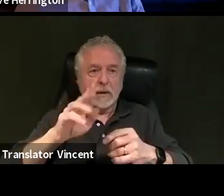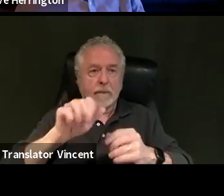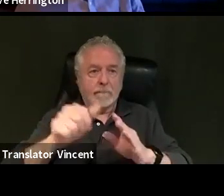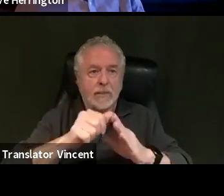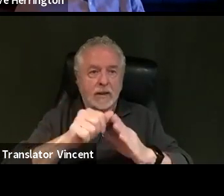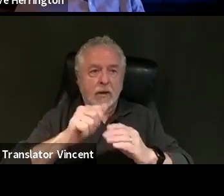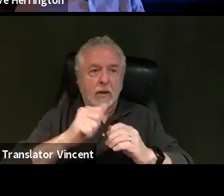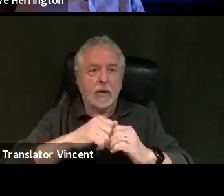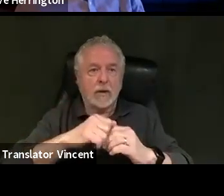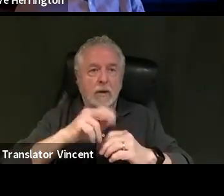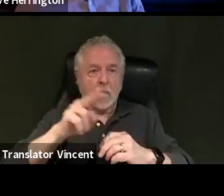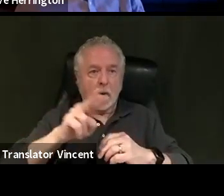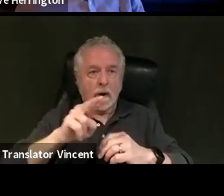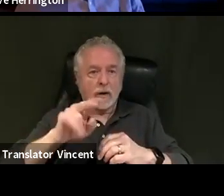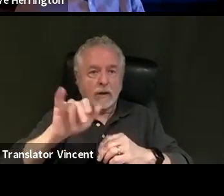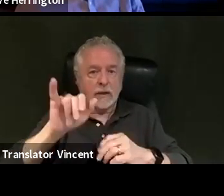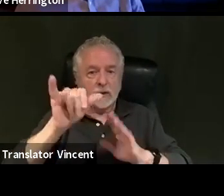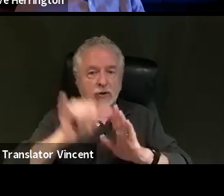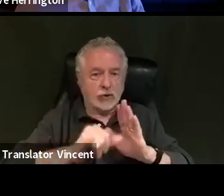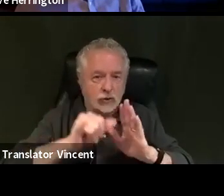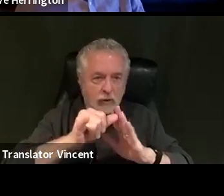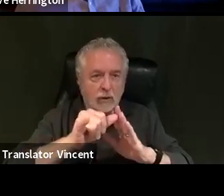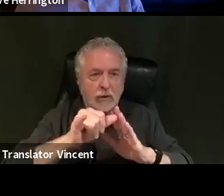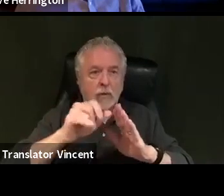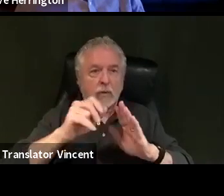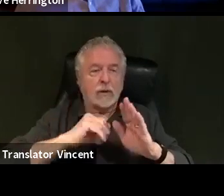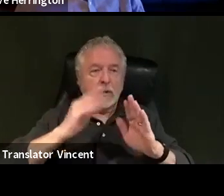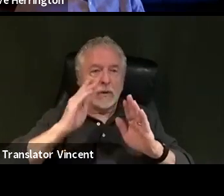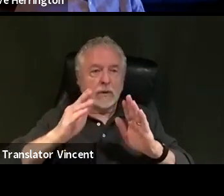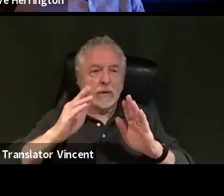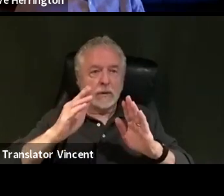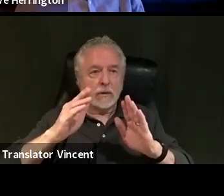page in which they're watching, or on YouTube, and we will